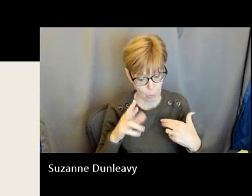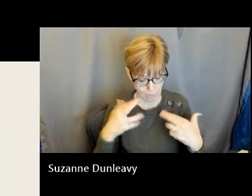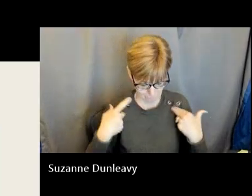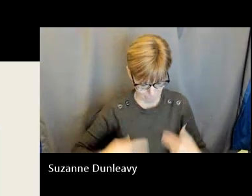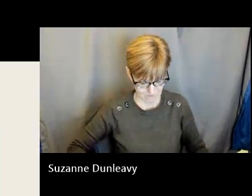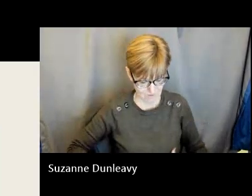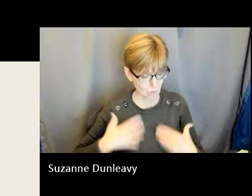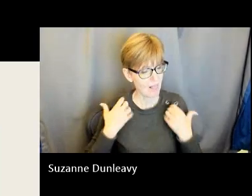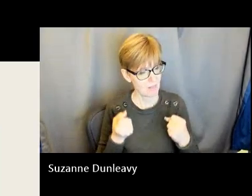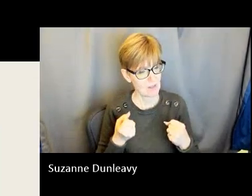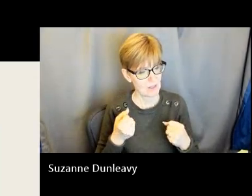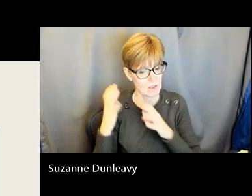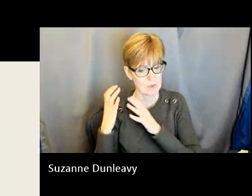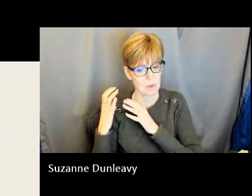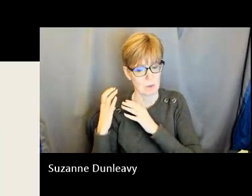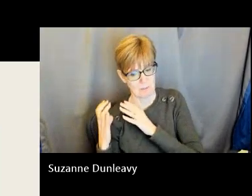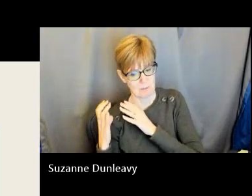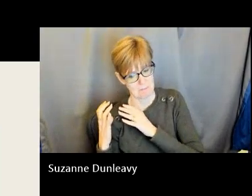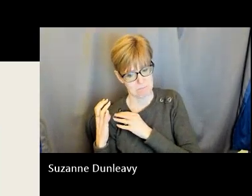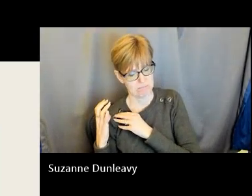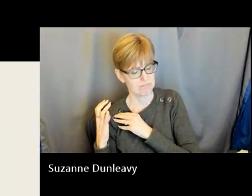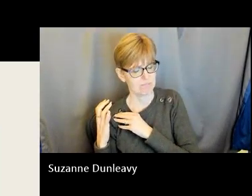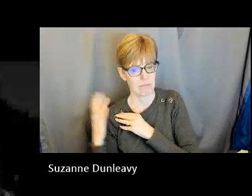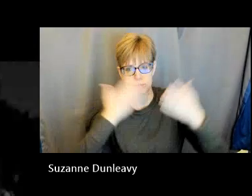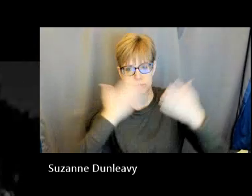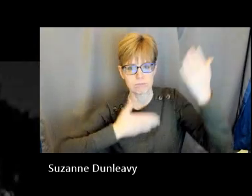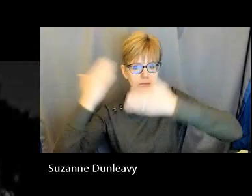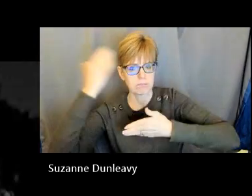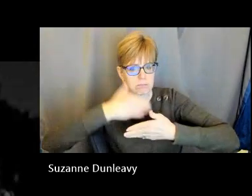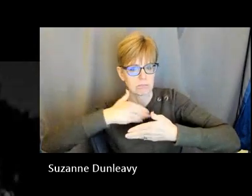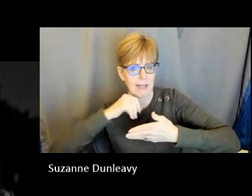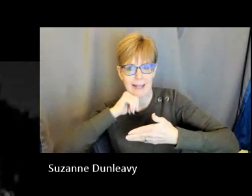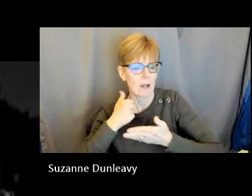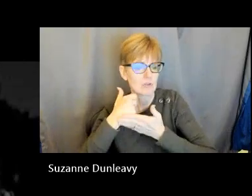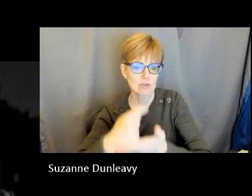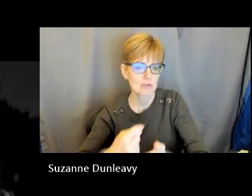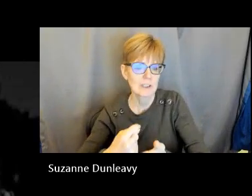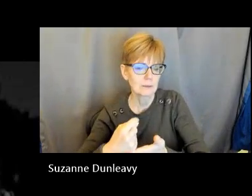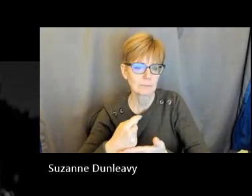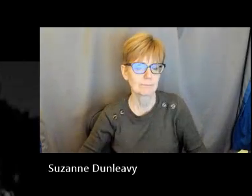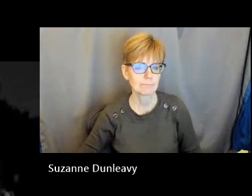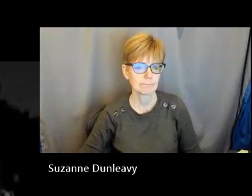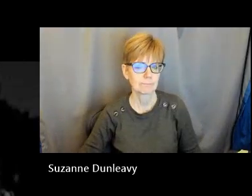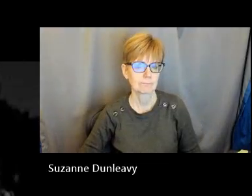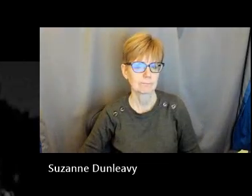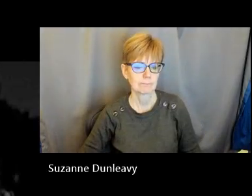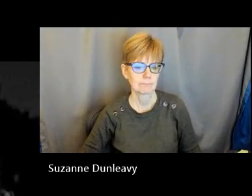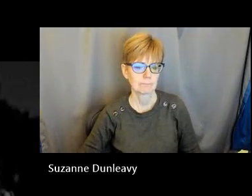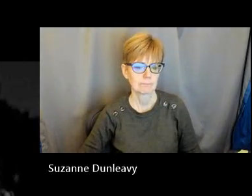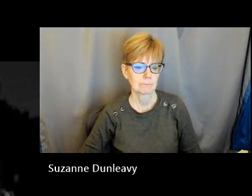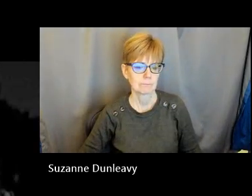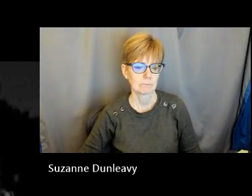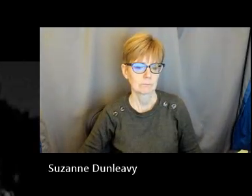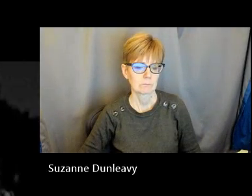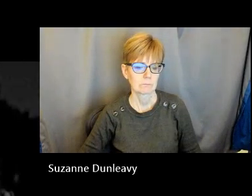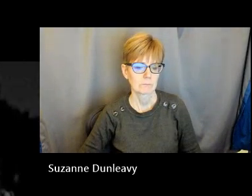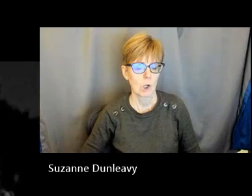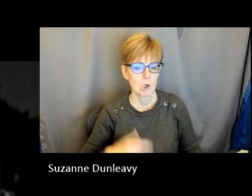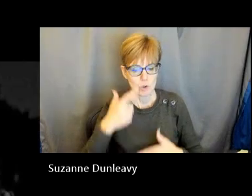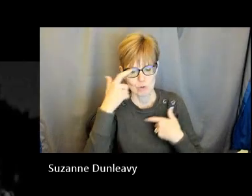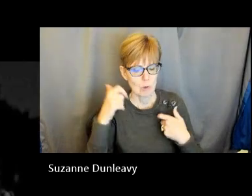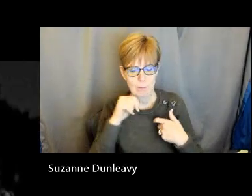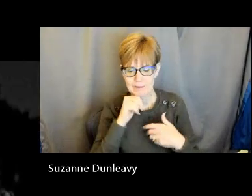of these issues goes completely unnoticed and untreated. And of course, trauma does not end with